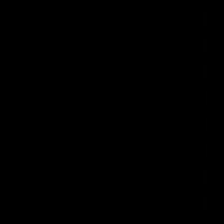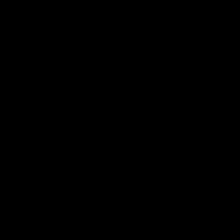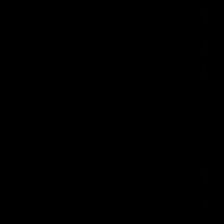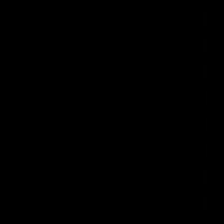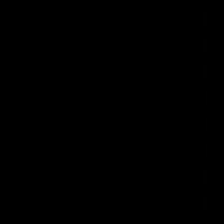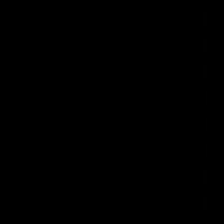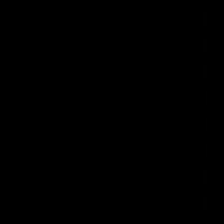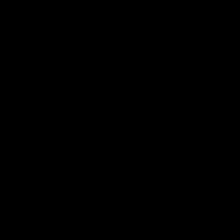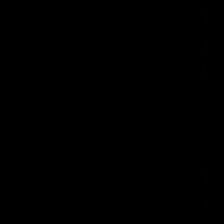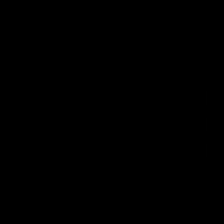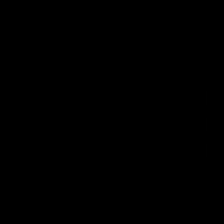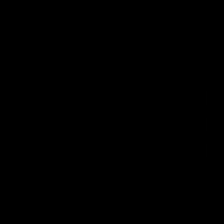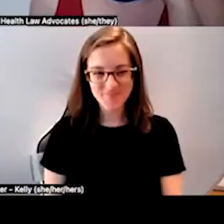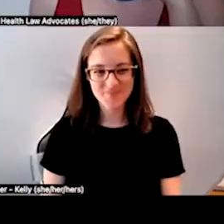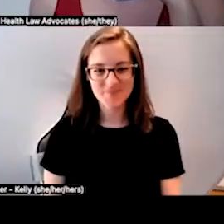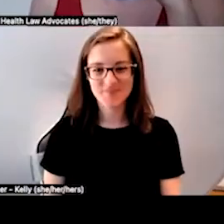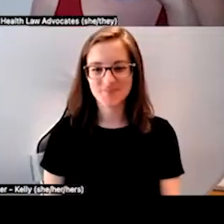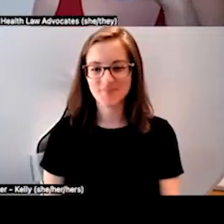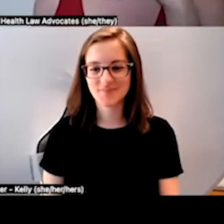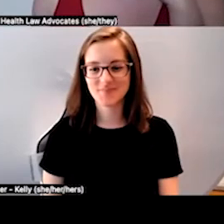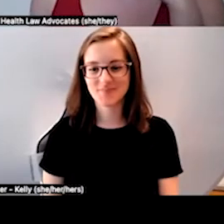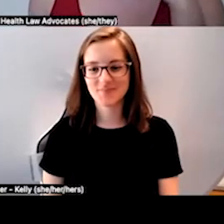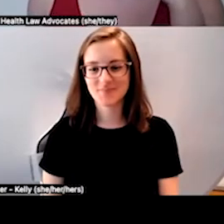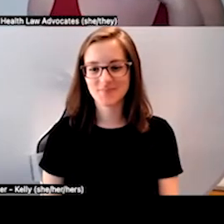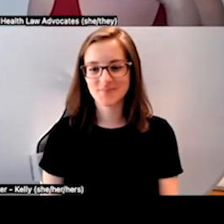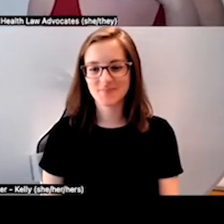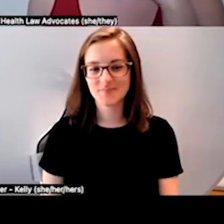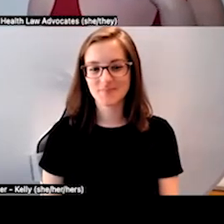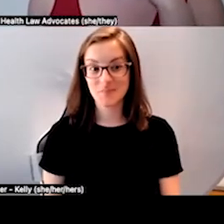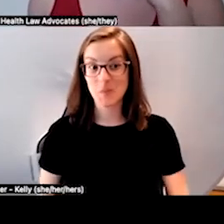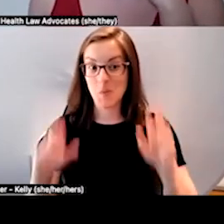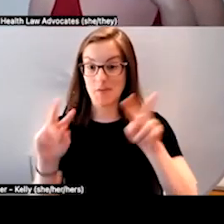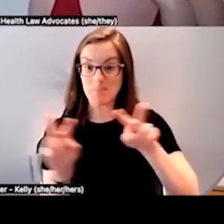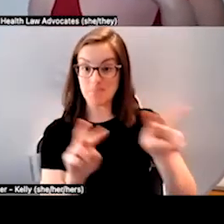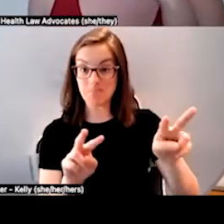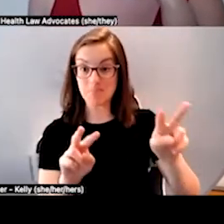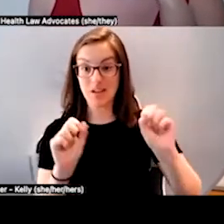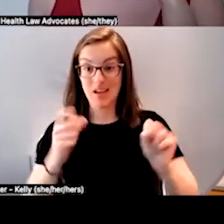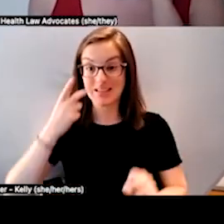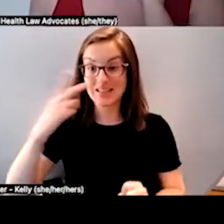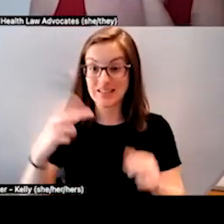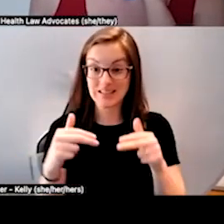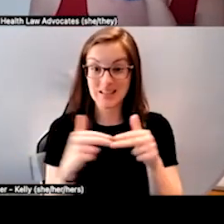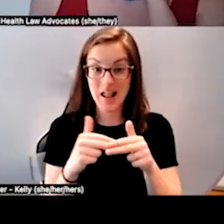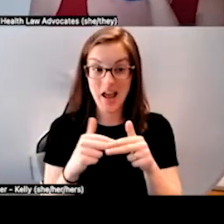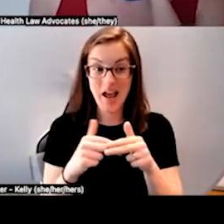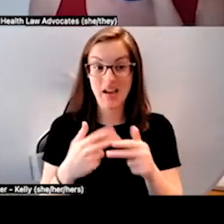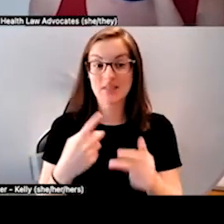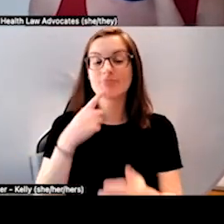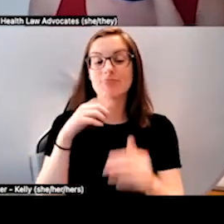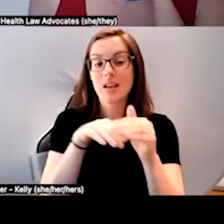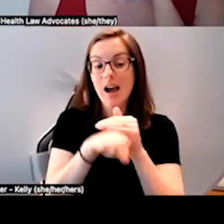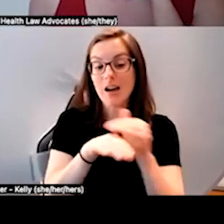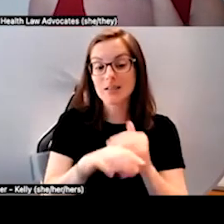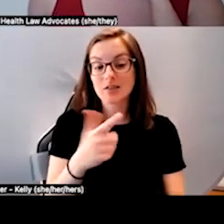All right, thank you so much. I appreciate it. Okay, so hopefully everyone is able to see these slides that say accessing gender